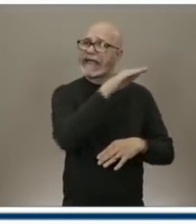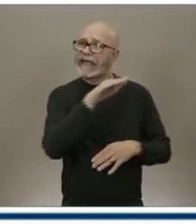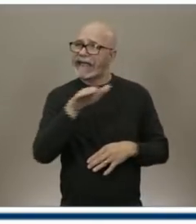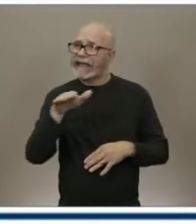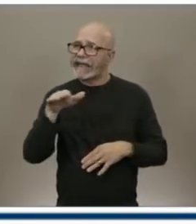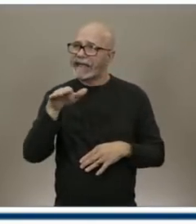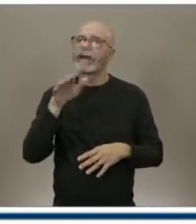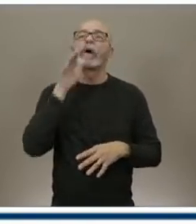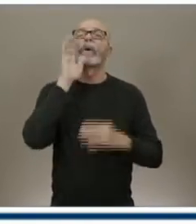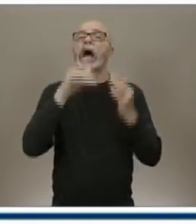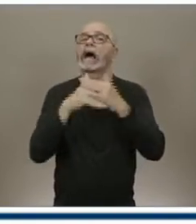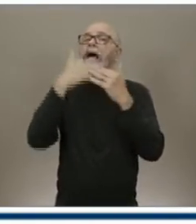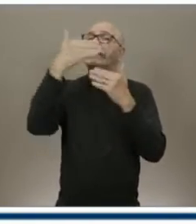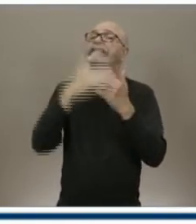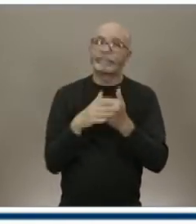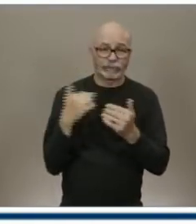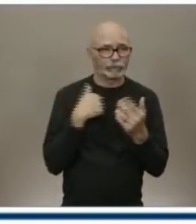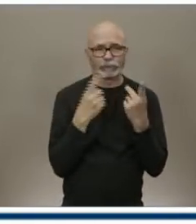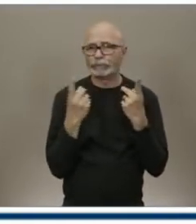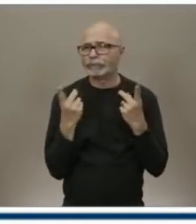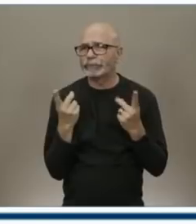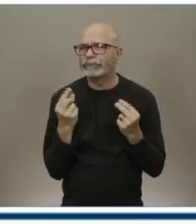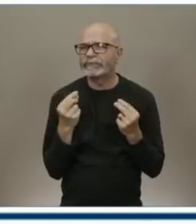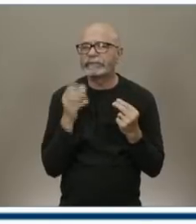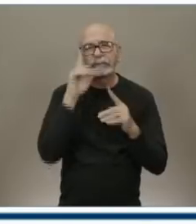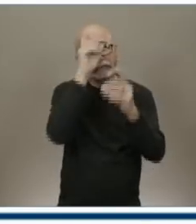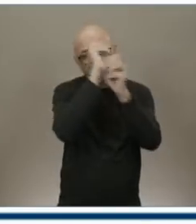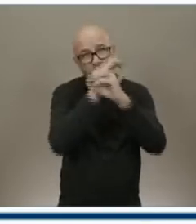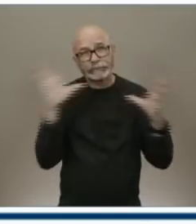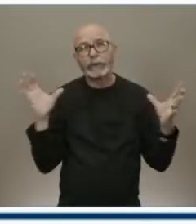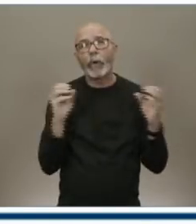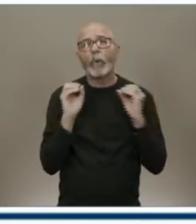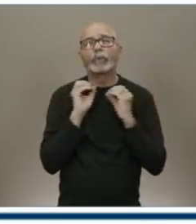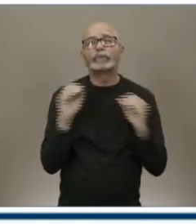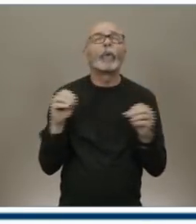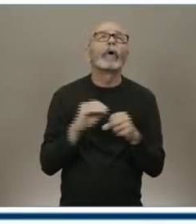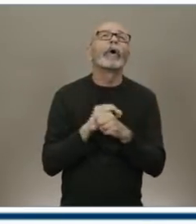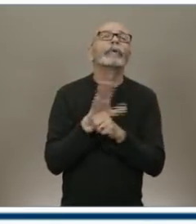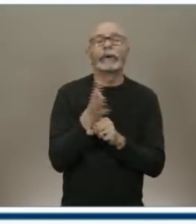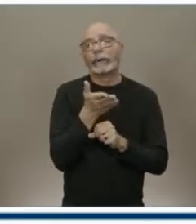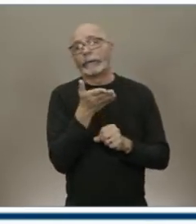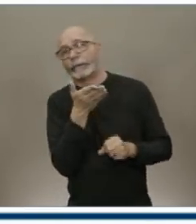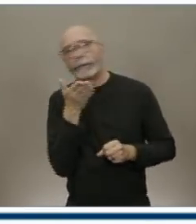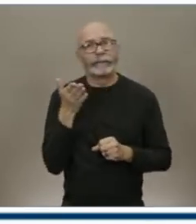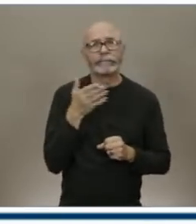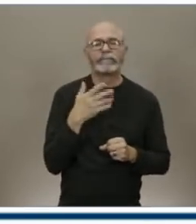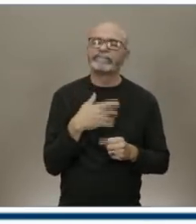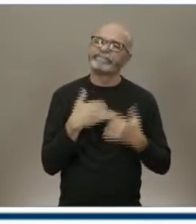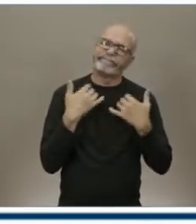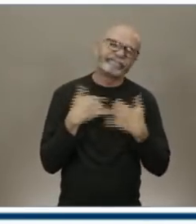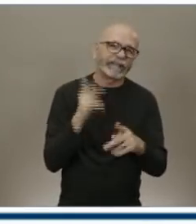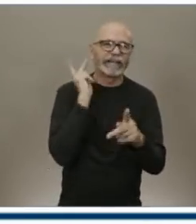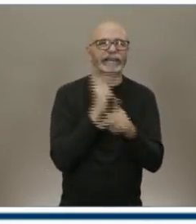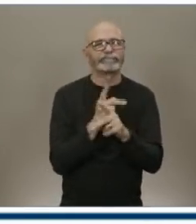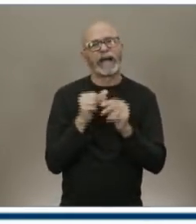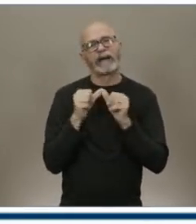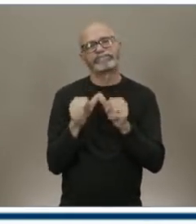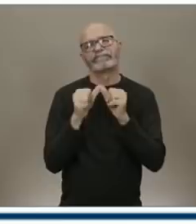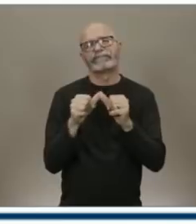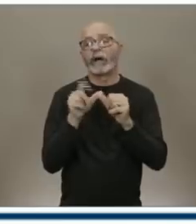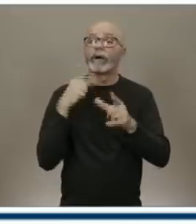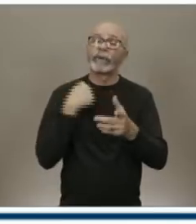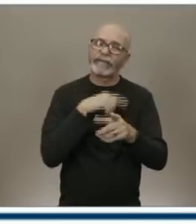without COVID, if we keep following the protocols, making the sacrifices together, we will be okay.